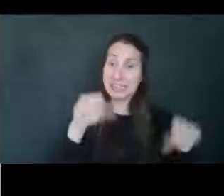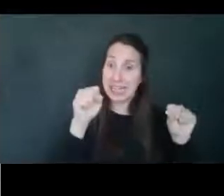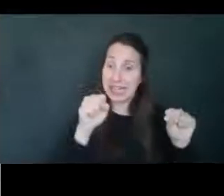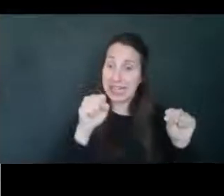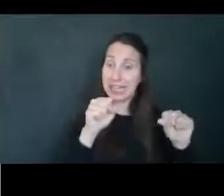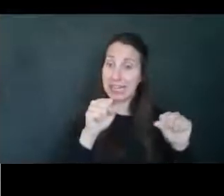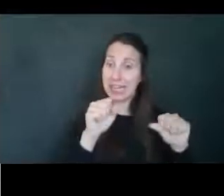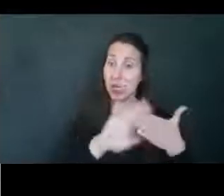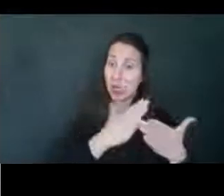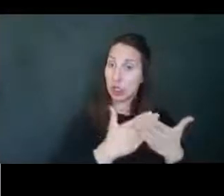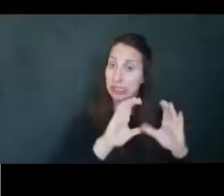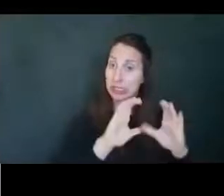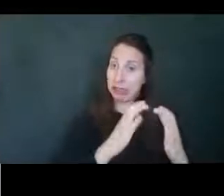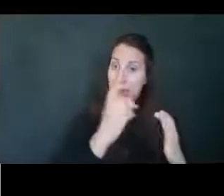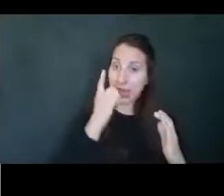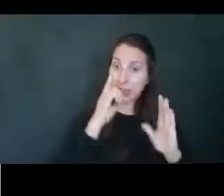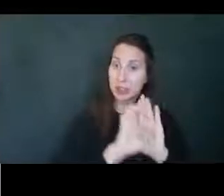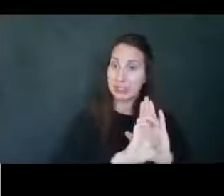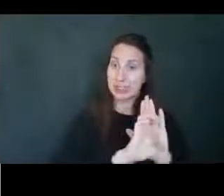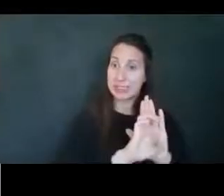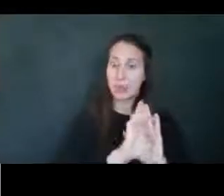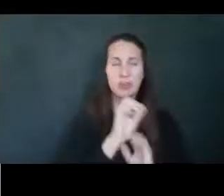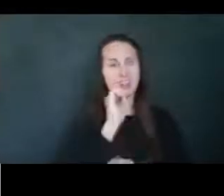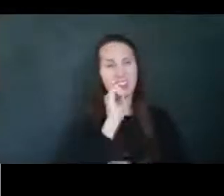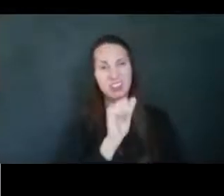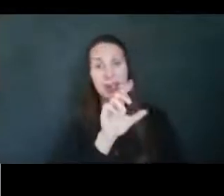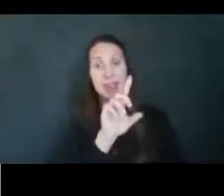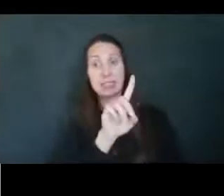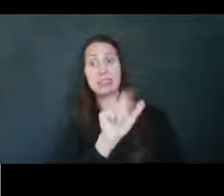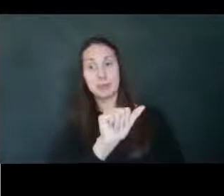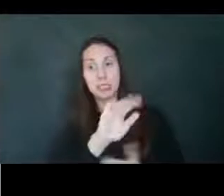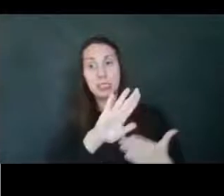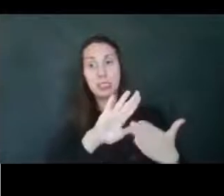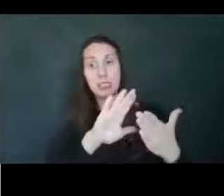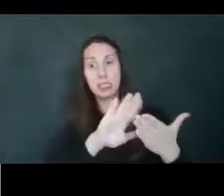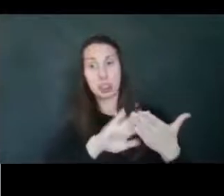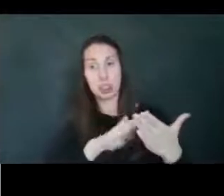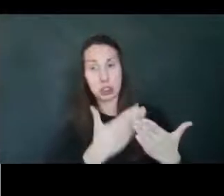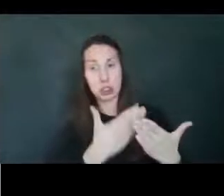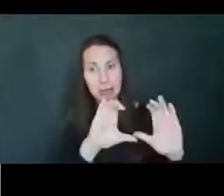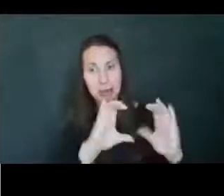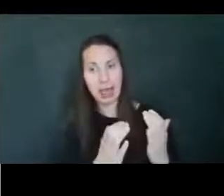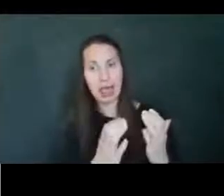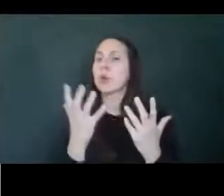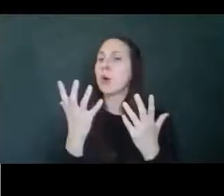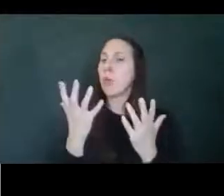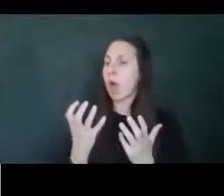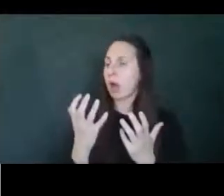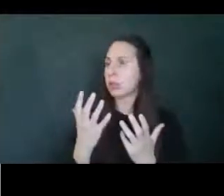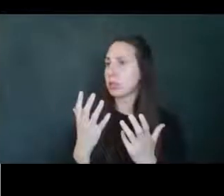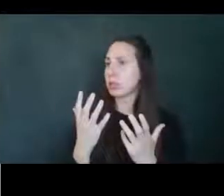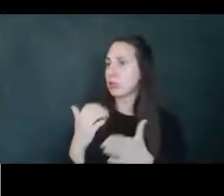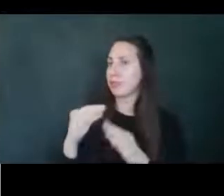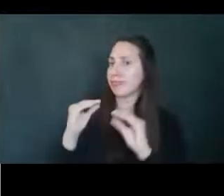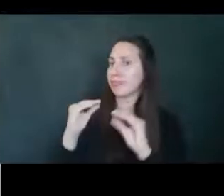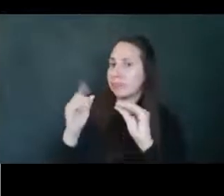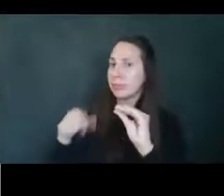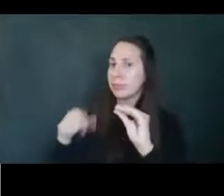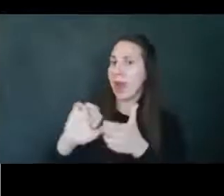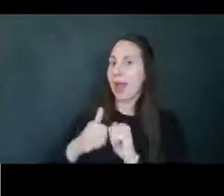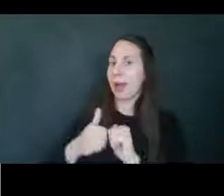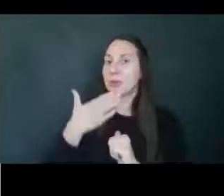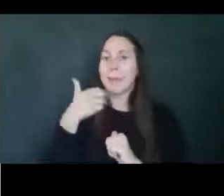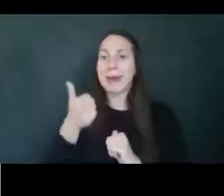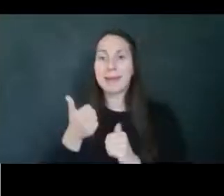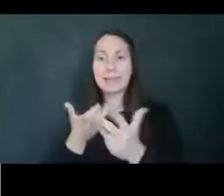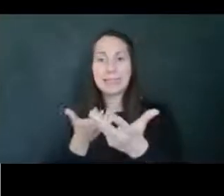class, we want that chef to know how to best engage that individual. Or if